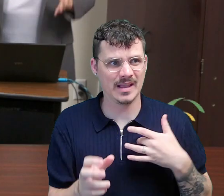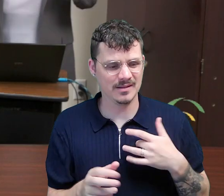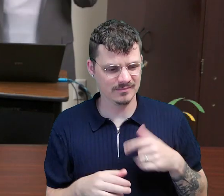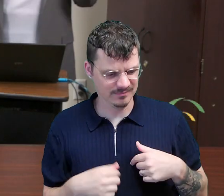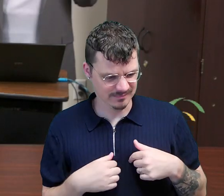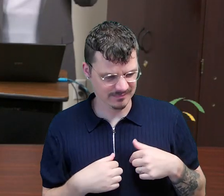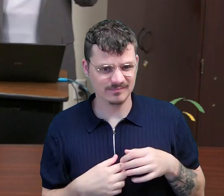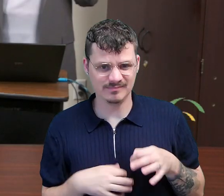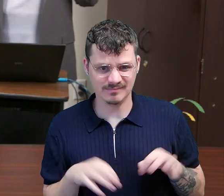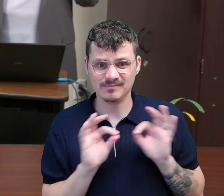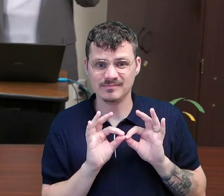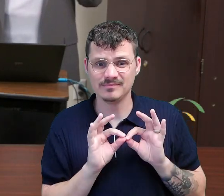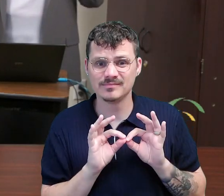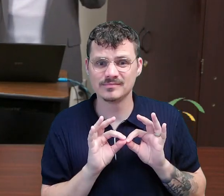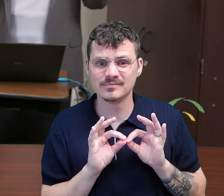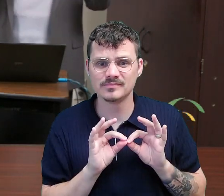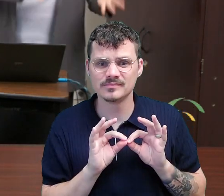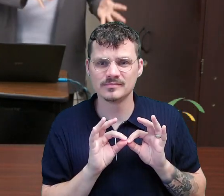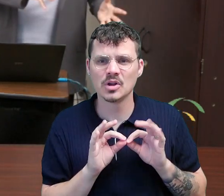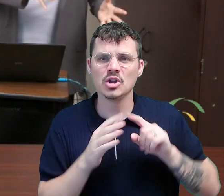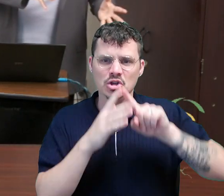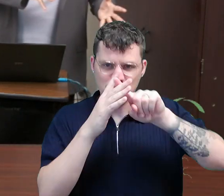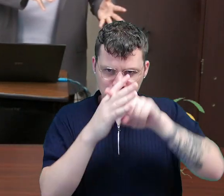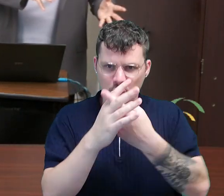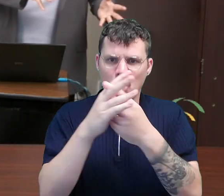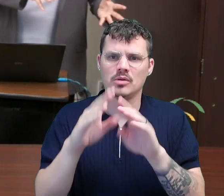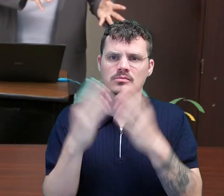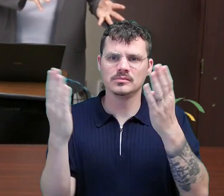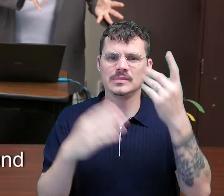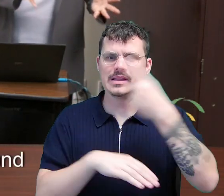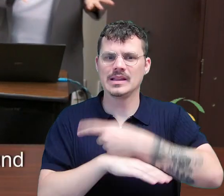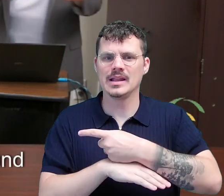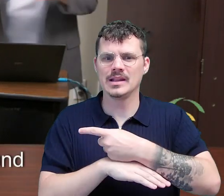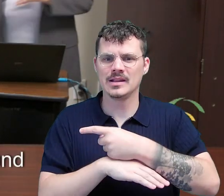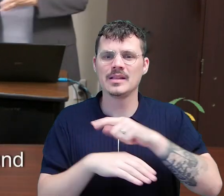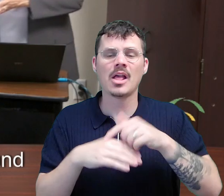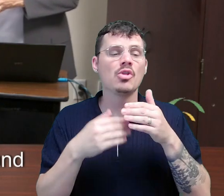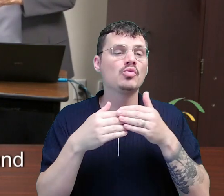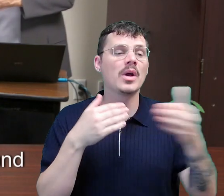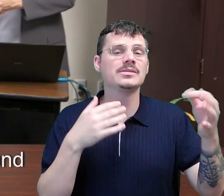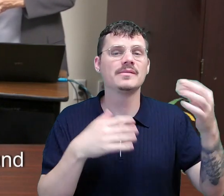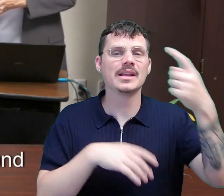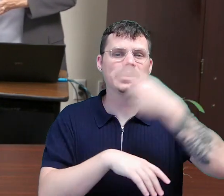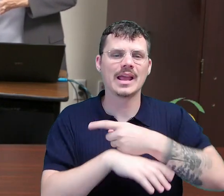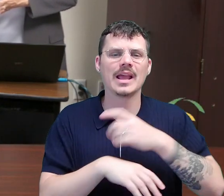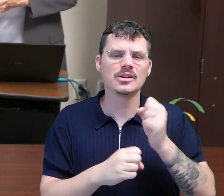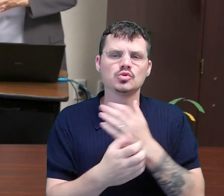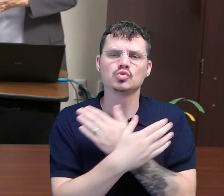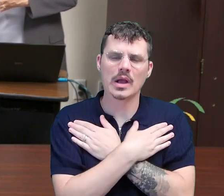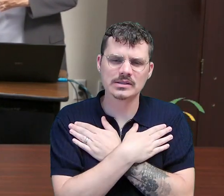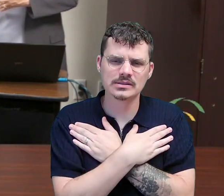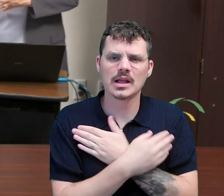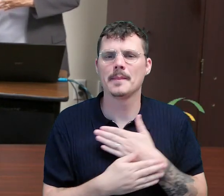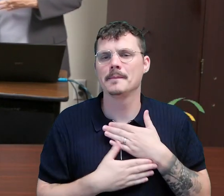meaningful issues, start the day, and then the rest of the day is rest and pleasure.